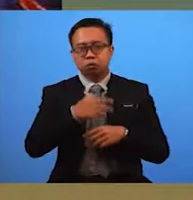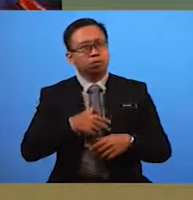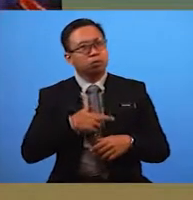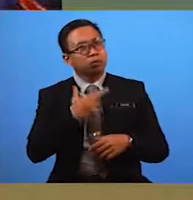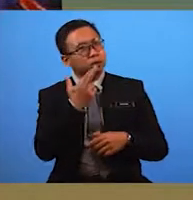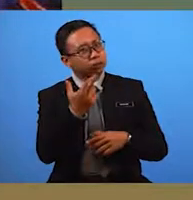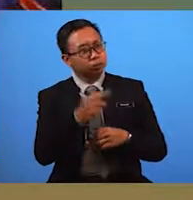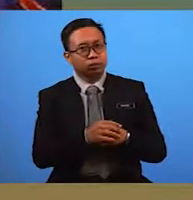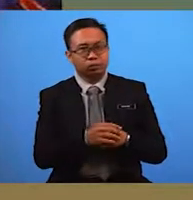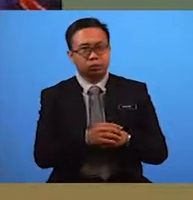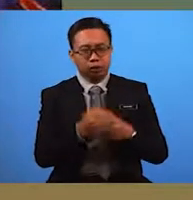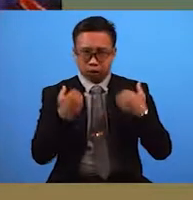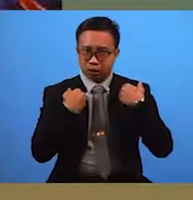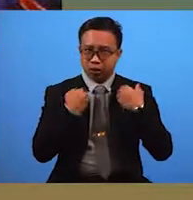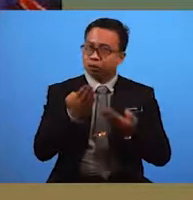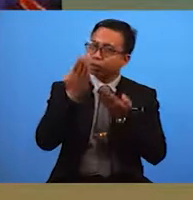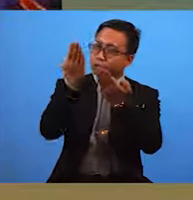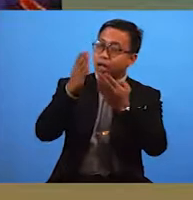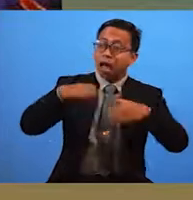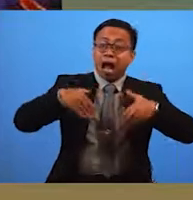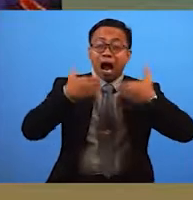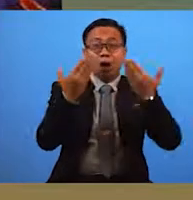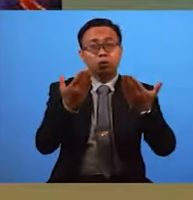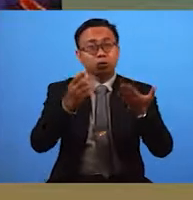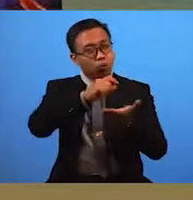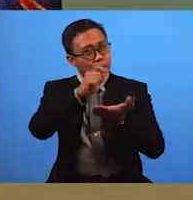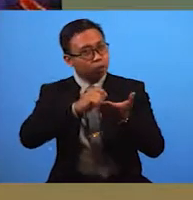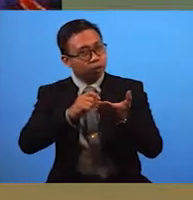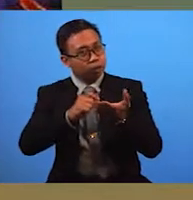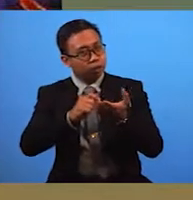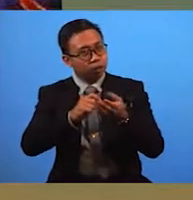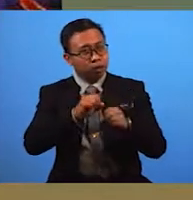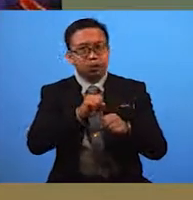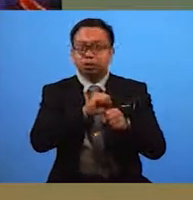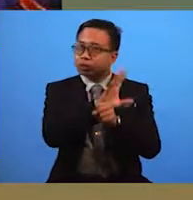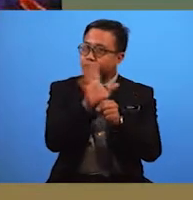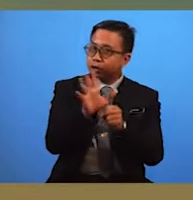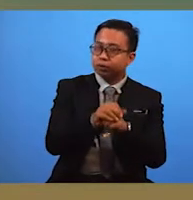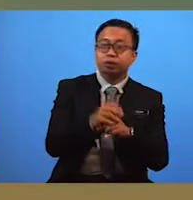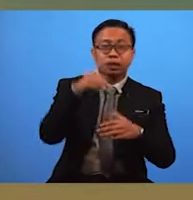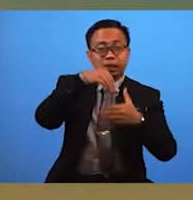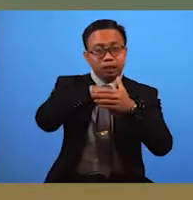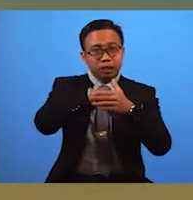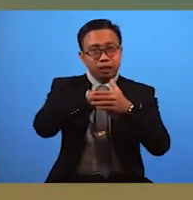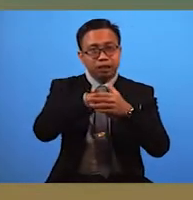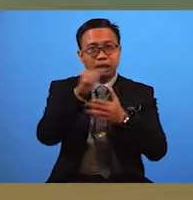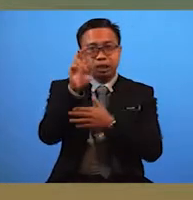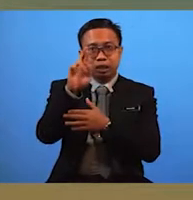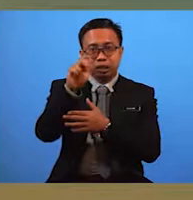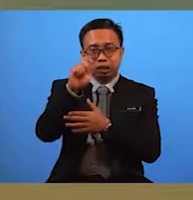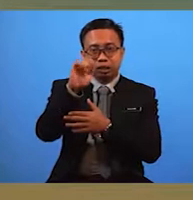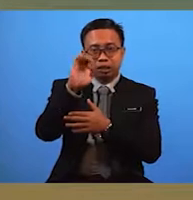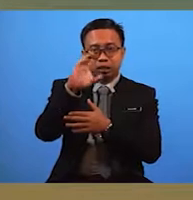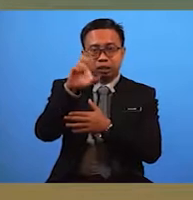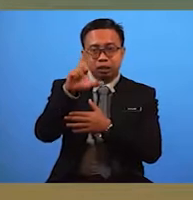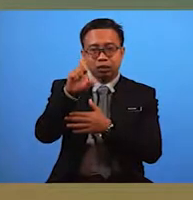coming up with some suggestions today on how to curb the spread of this virus in our article. Let's look at